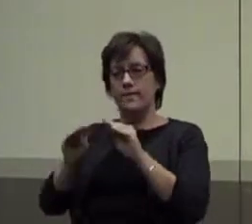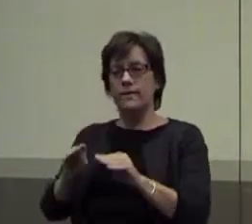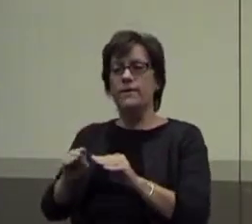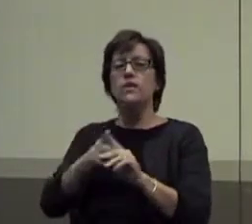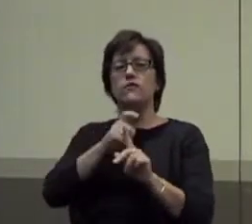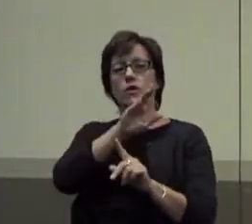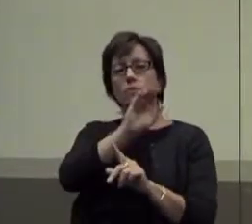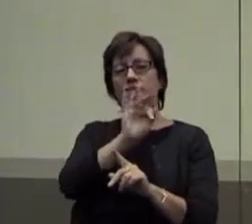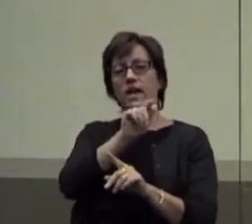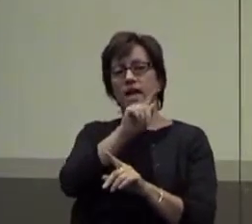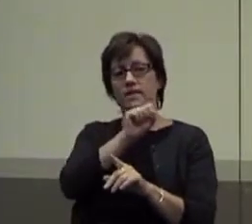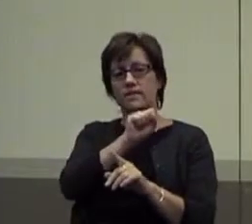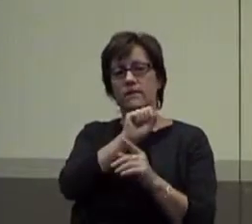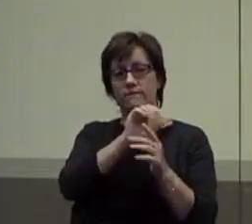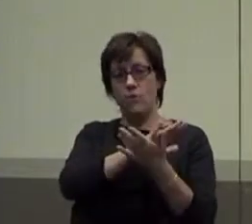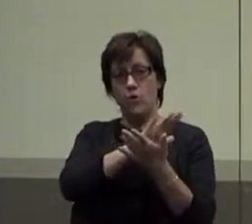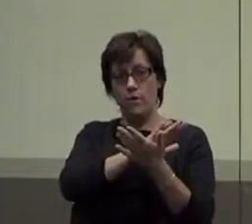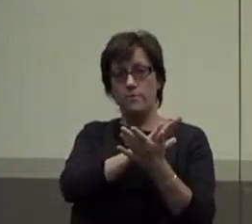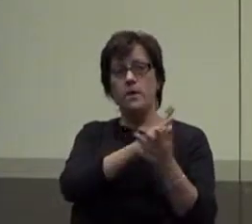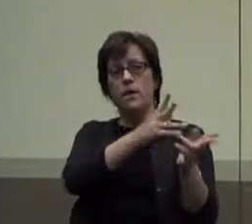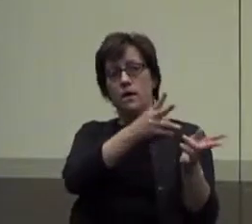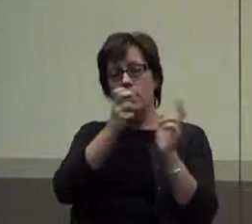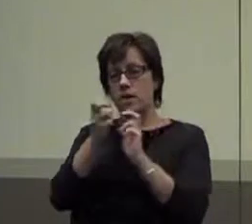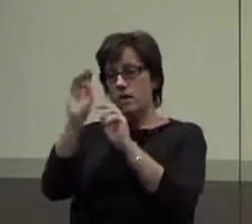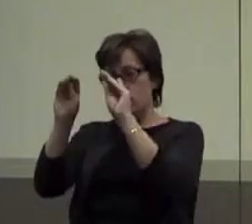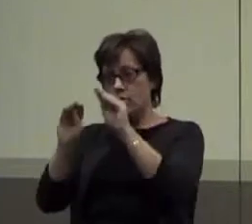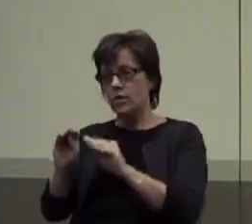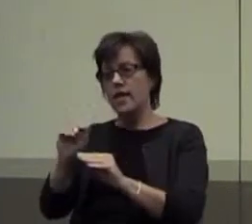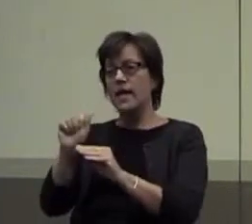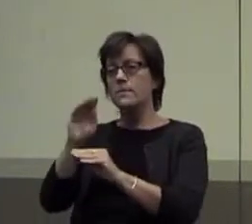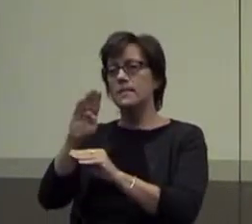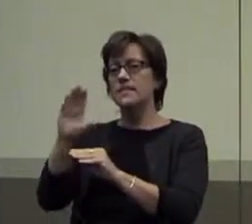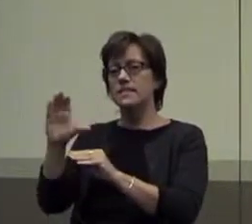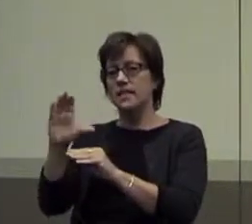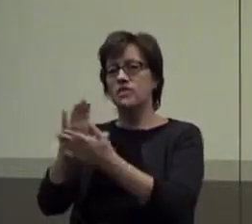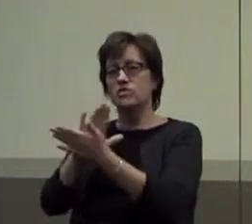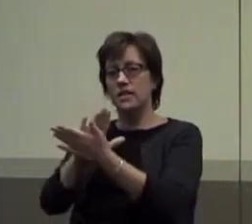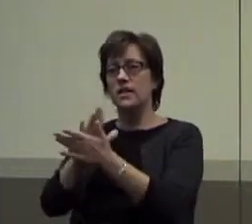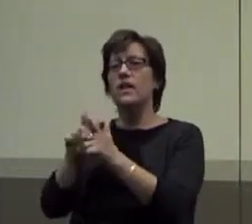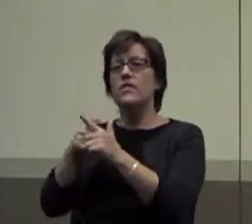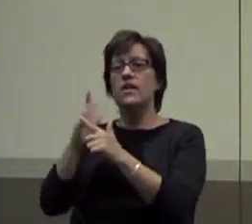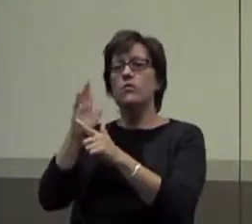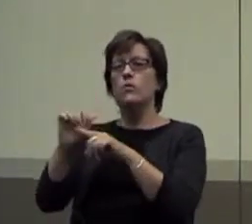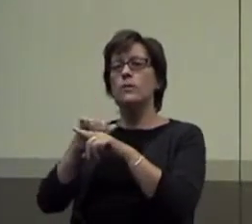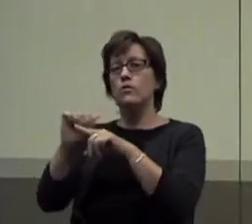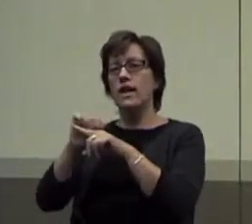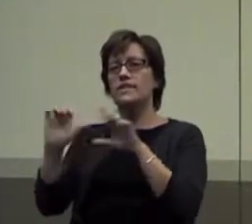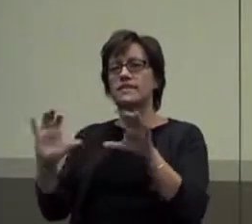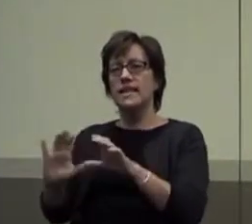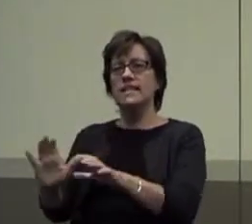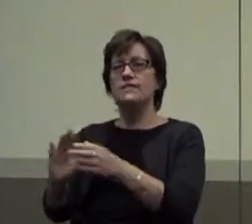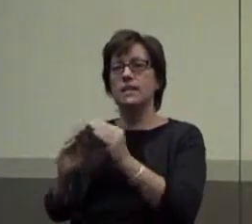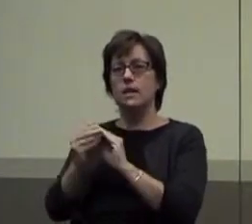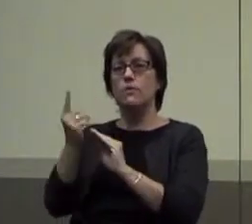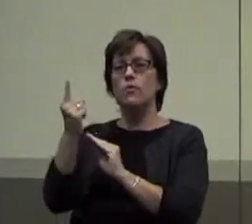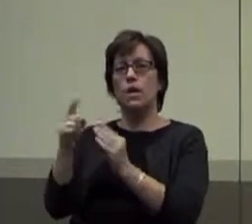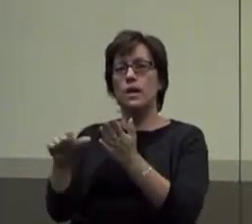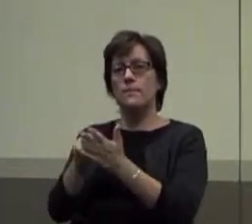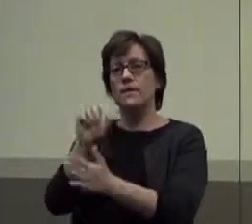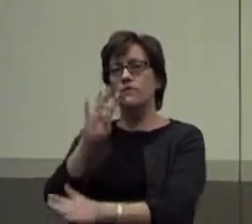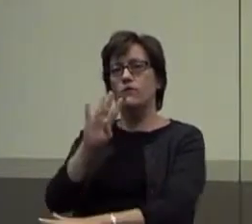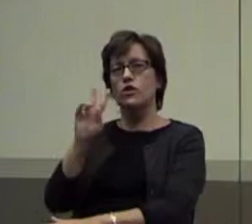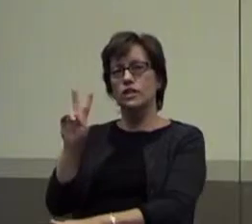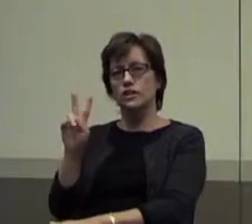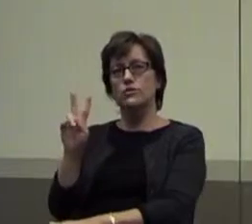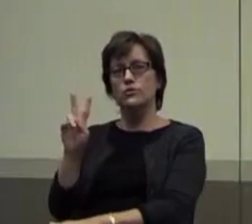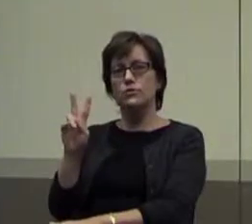the top of our ABC sheet. And we're going to teach them, and there's actually a practice activity, activity 1, on page